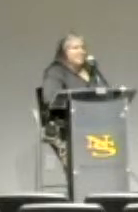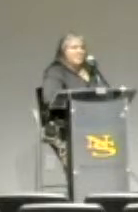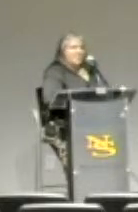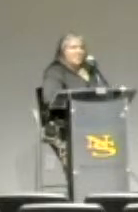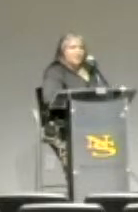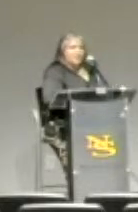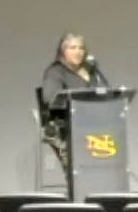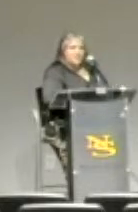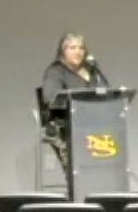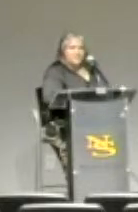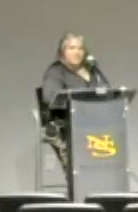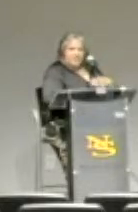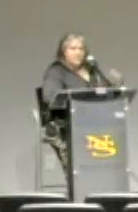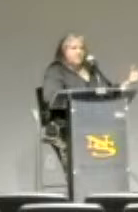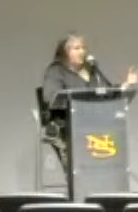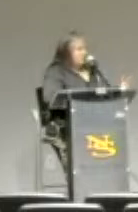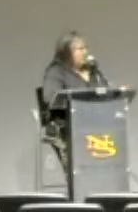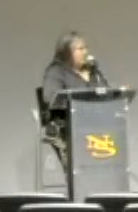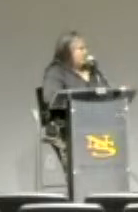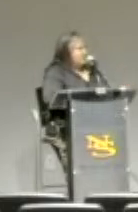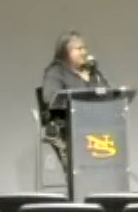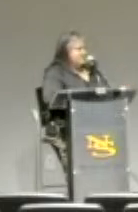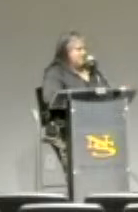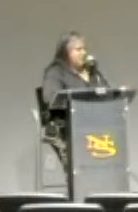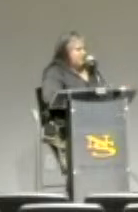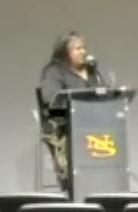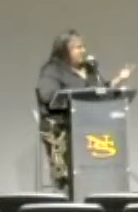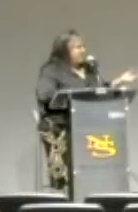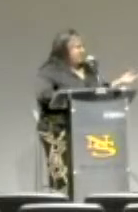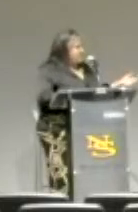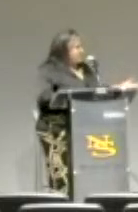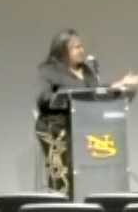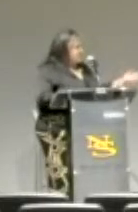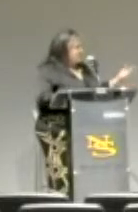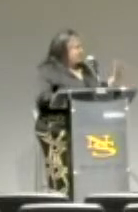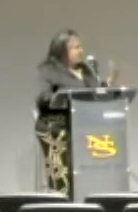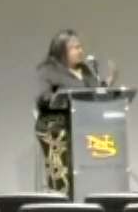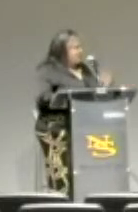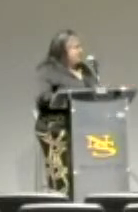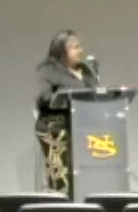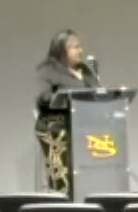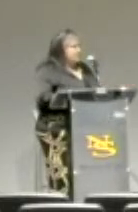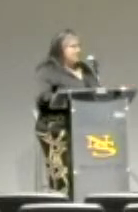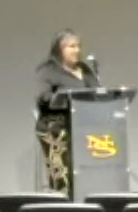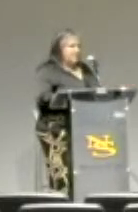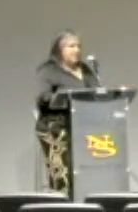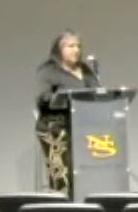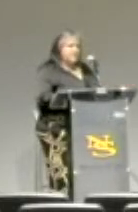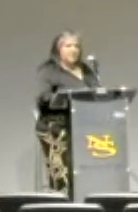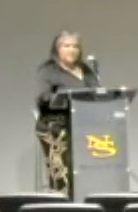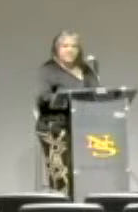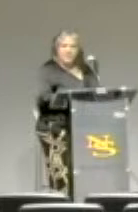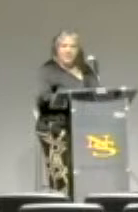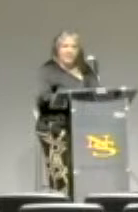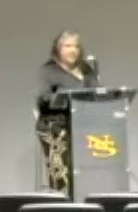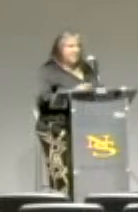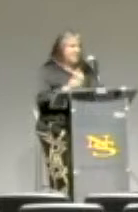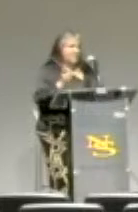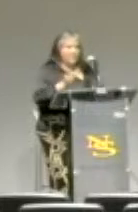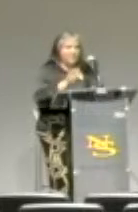actually. So that's going to change the whole governance. We'll love NSSA to maybe answer as well. I know just